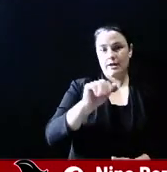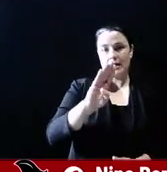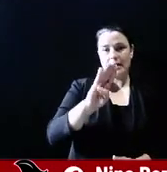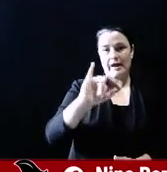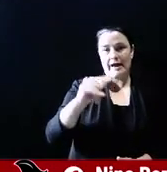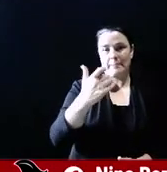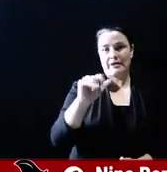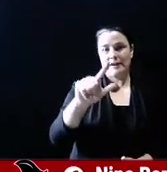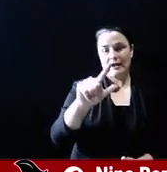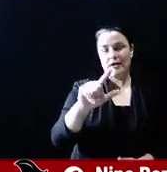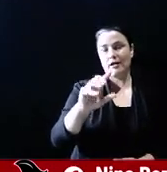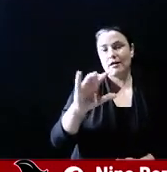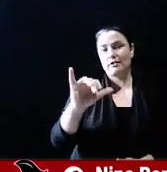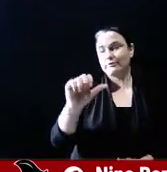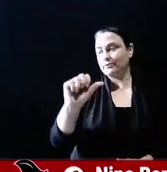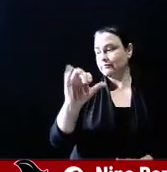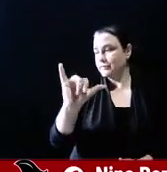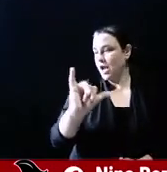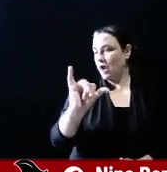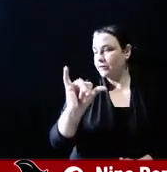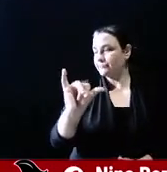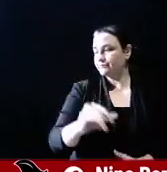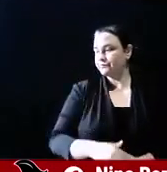Abigail Jewel Lee Young.